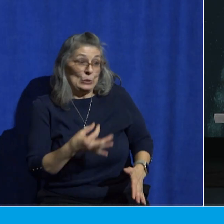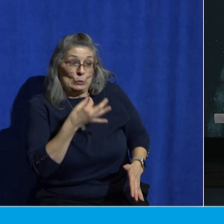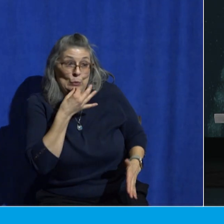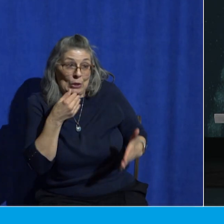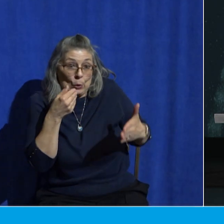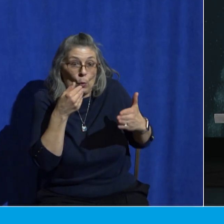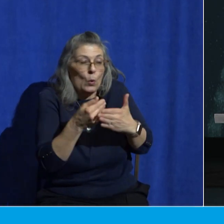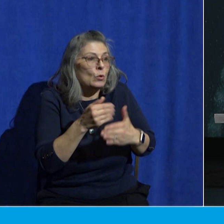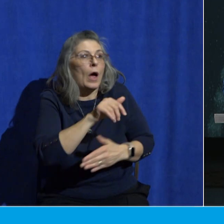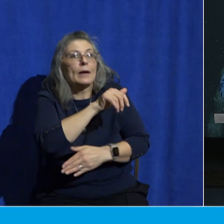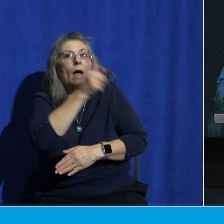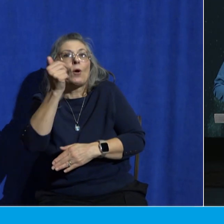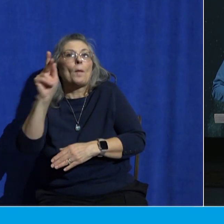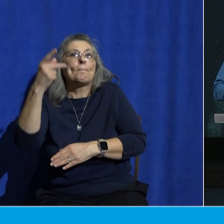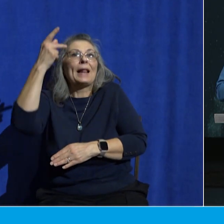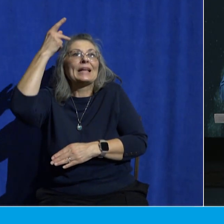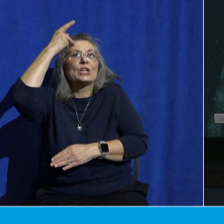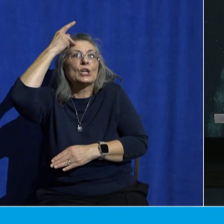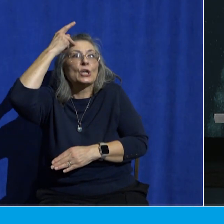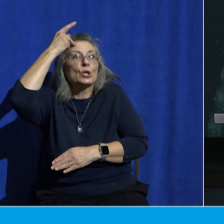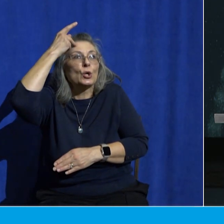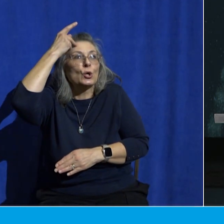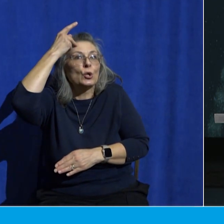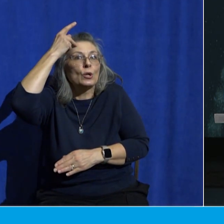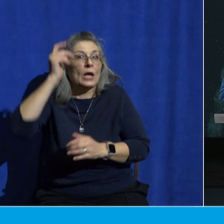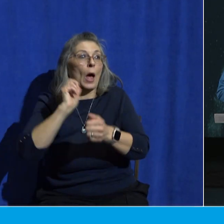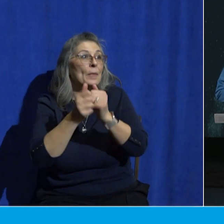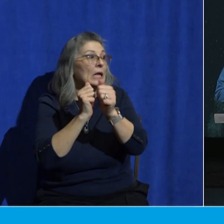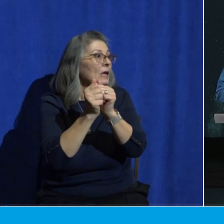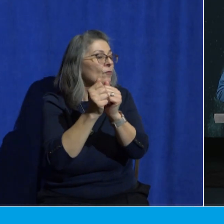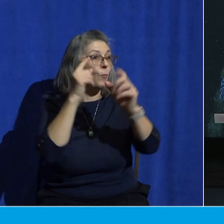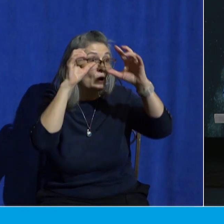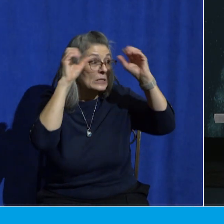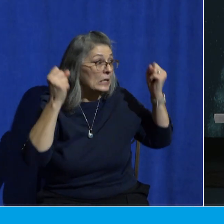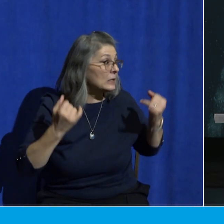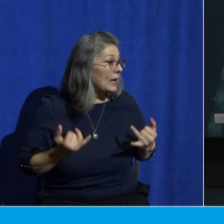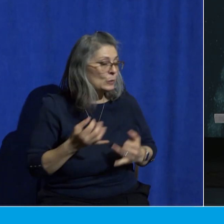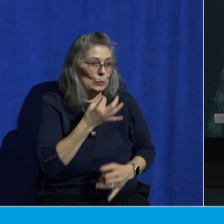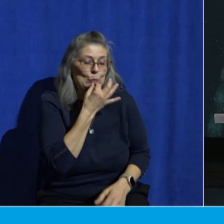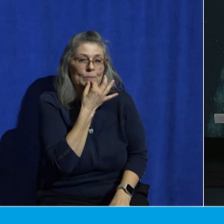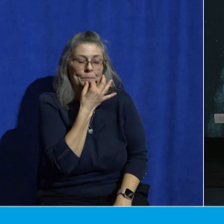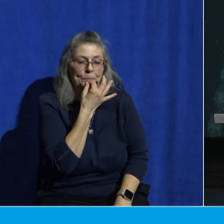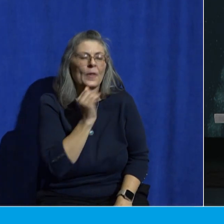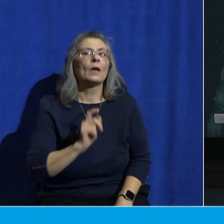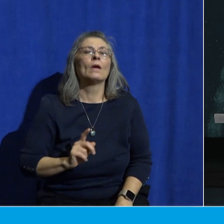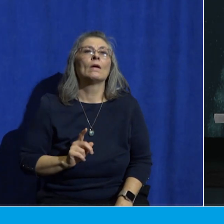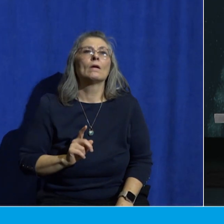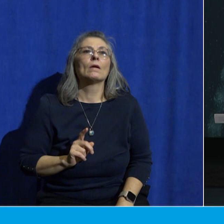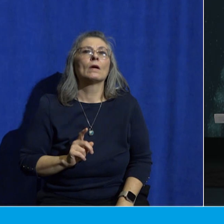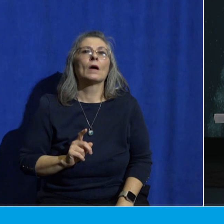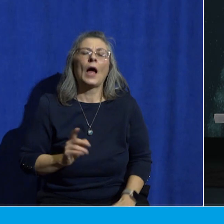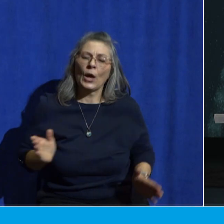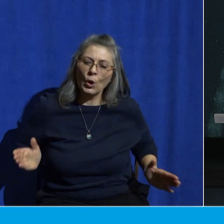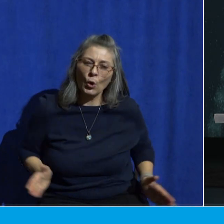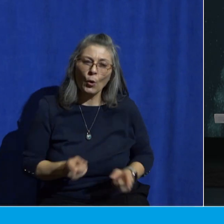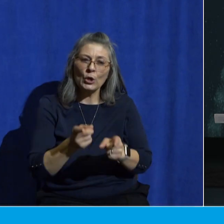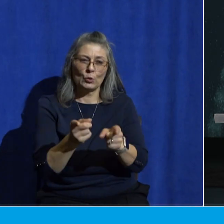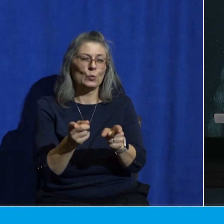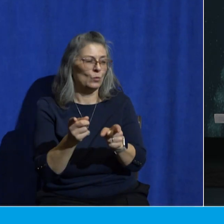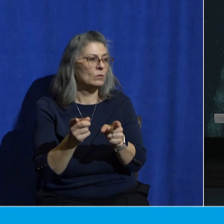gearing up, I plead with you, based on the Word of